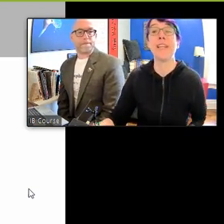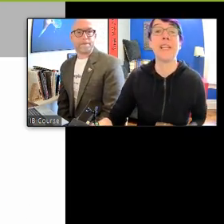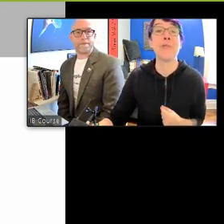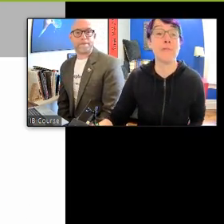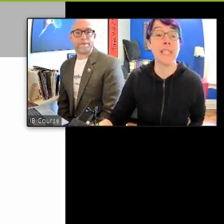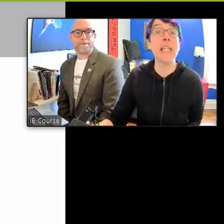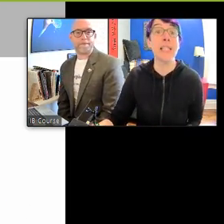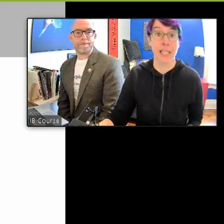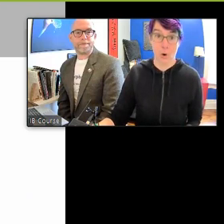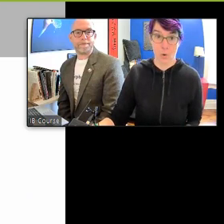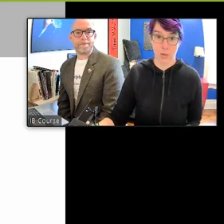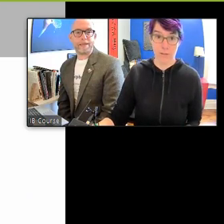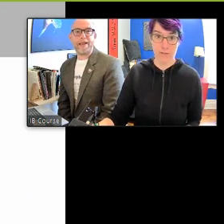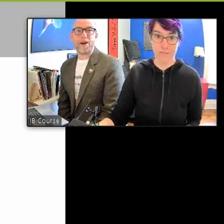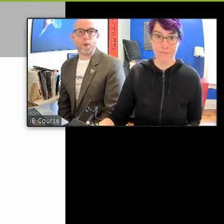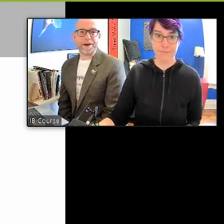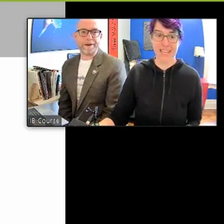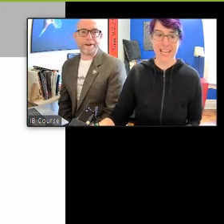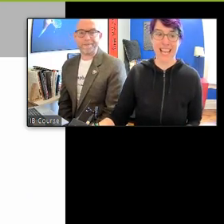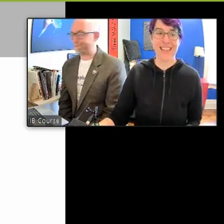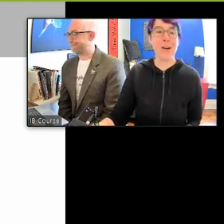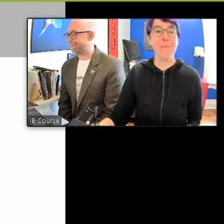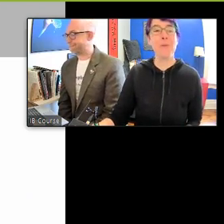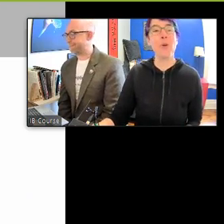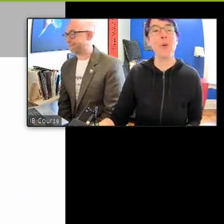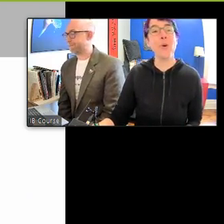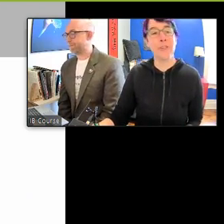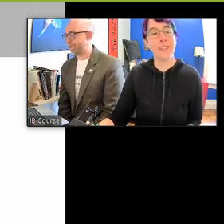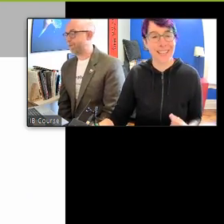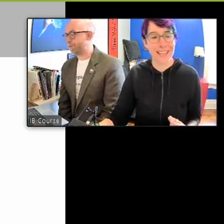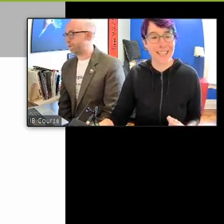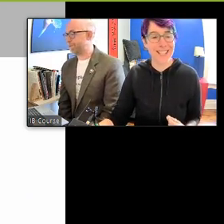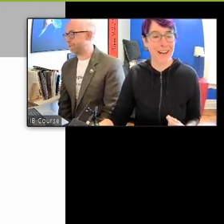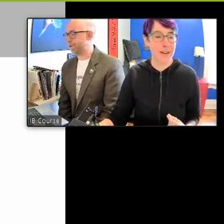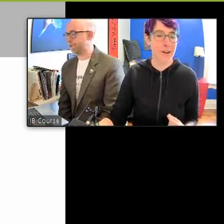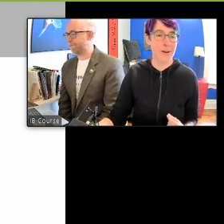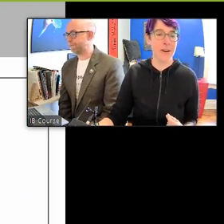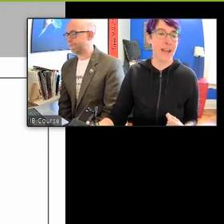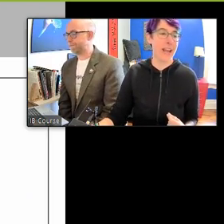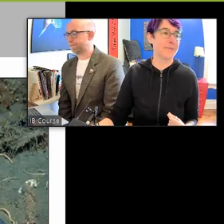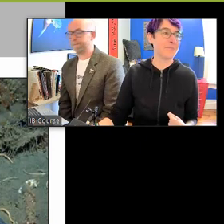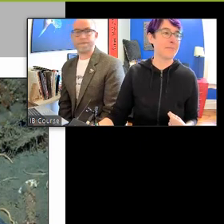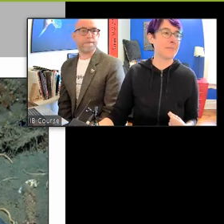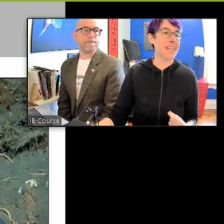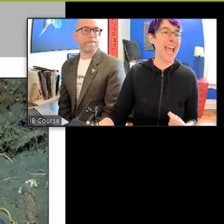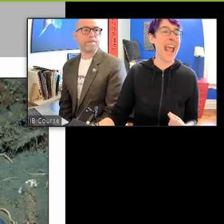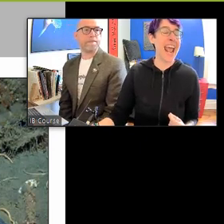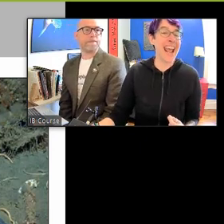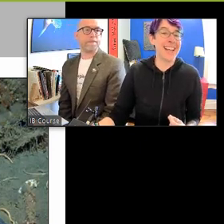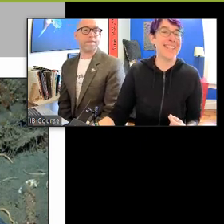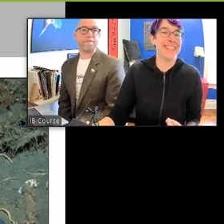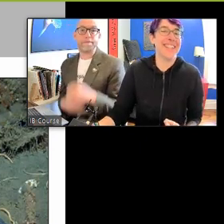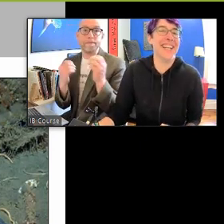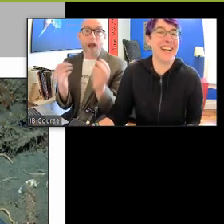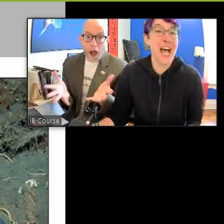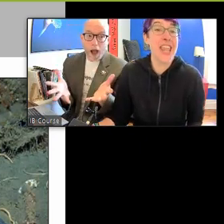are really, really cold. And they're weird. And they're beautiful. Look at this. There we go. Okay.